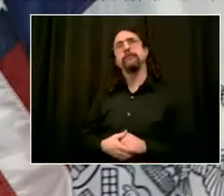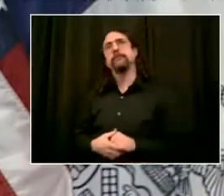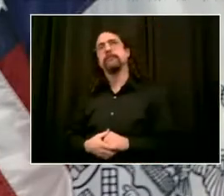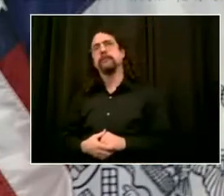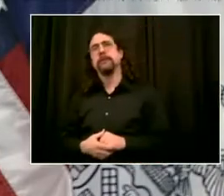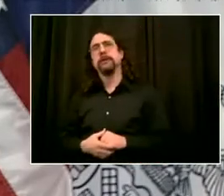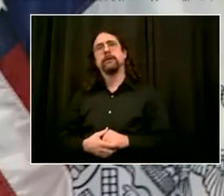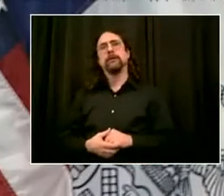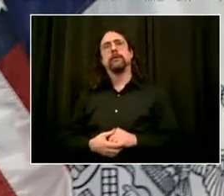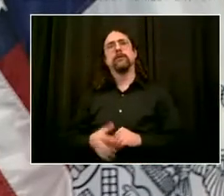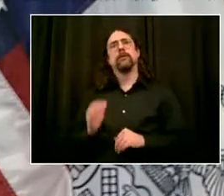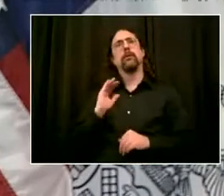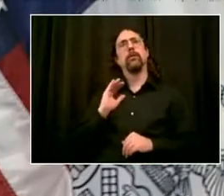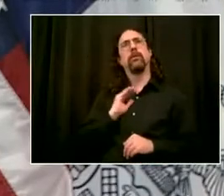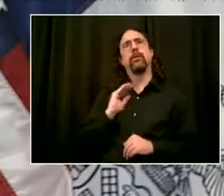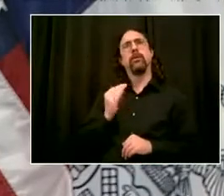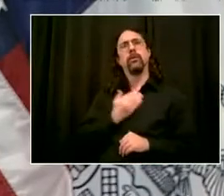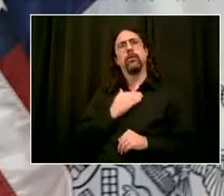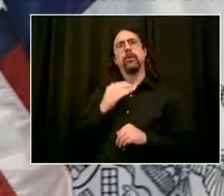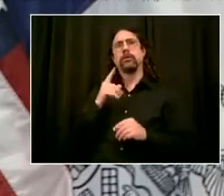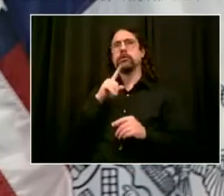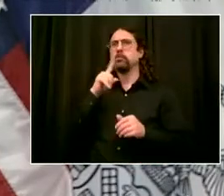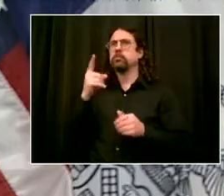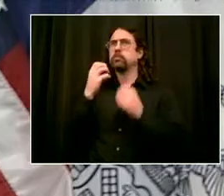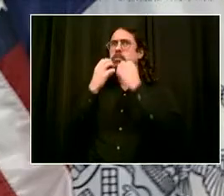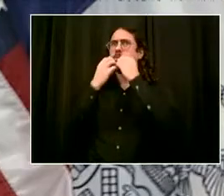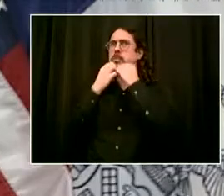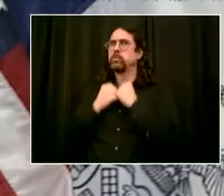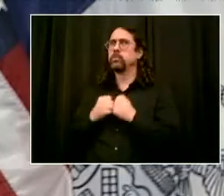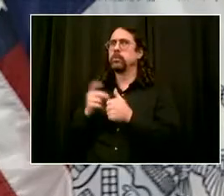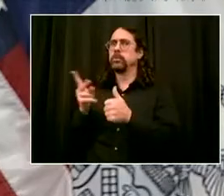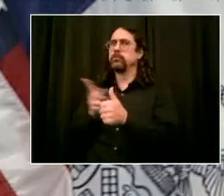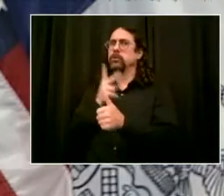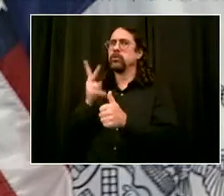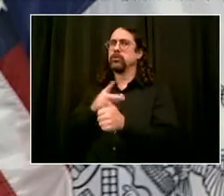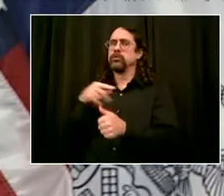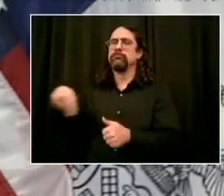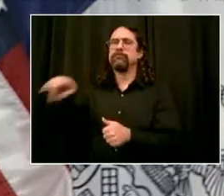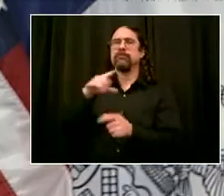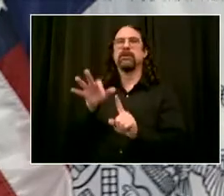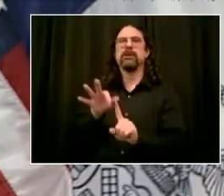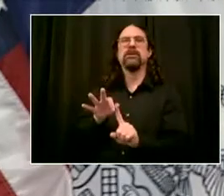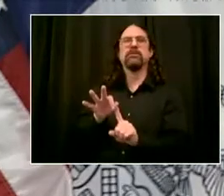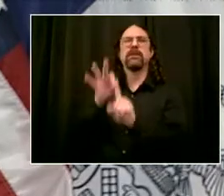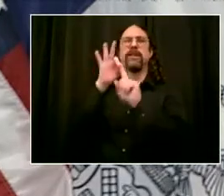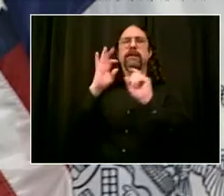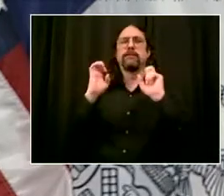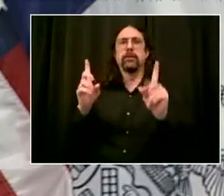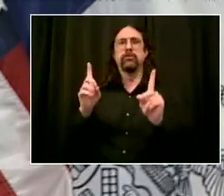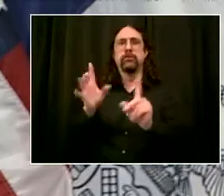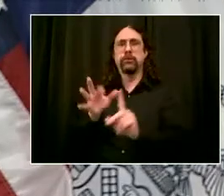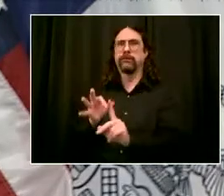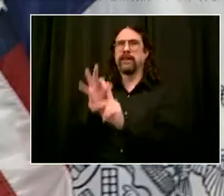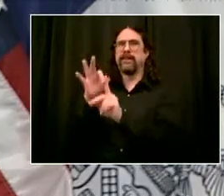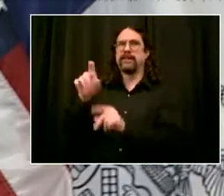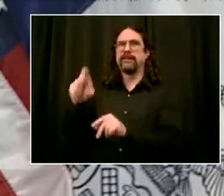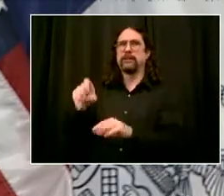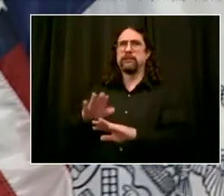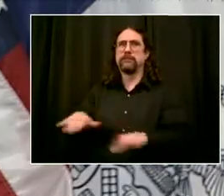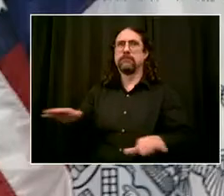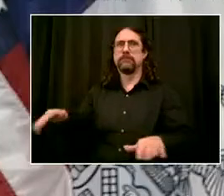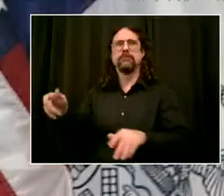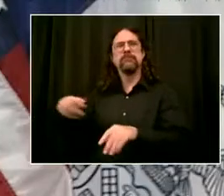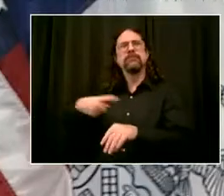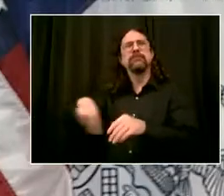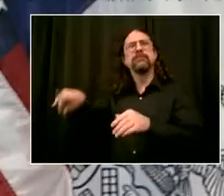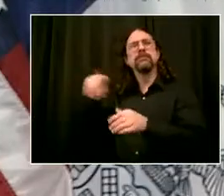what's called District 75 schools special ed schools back and up and running across all grades uh next the youngest